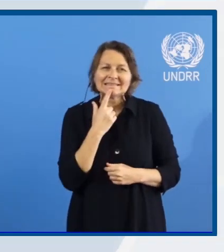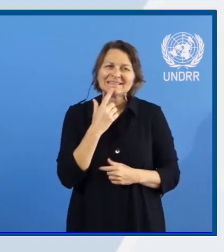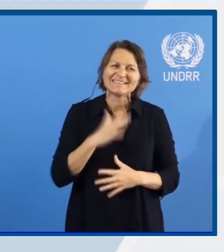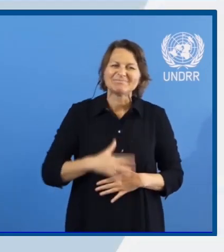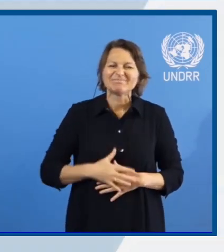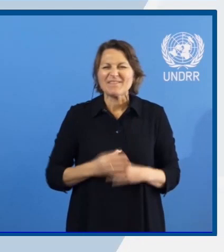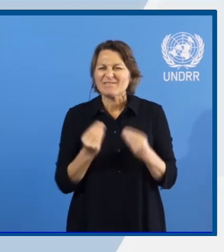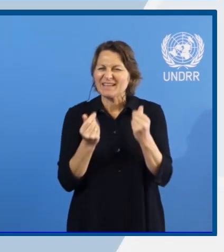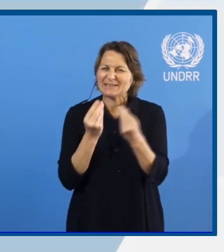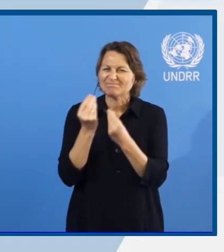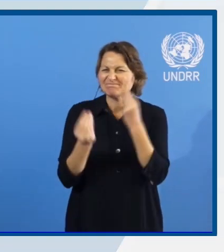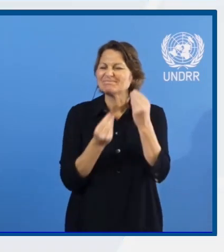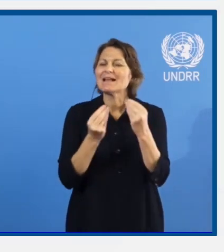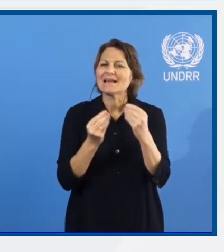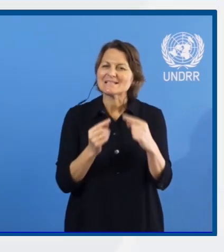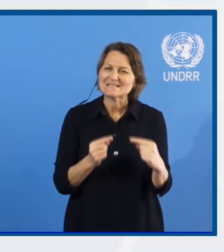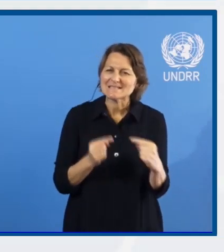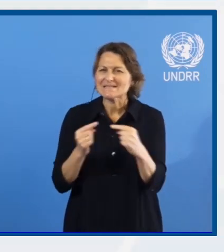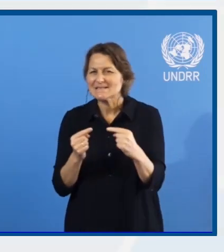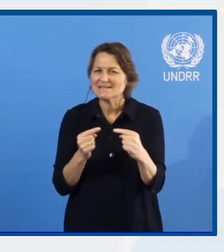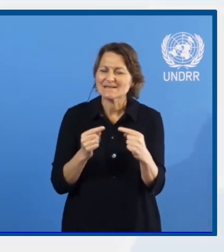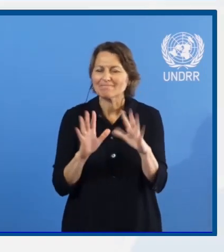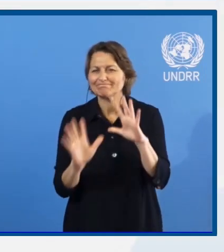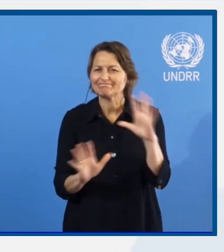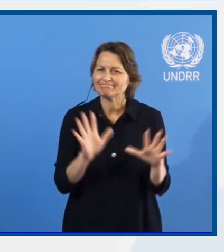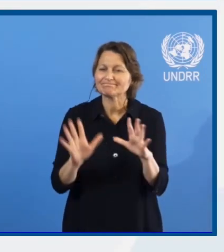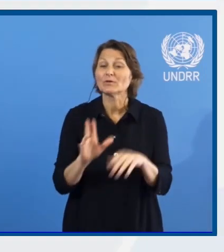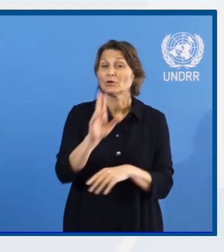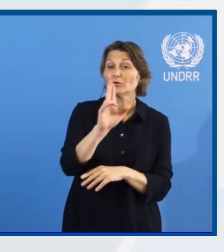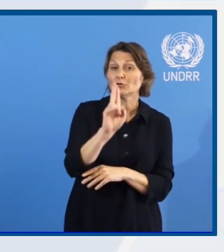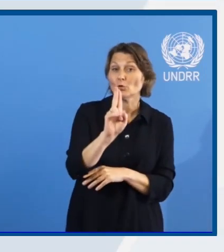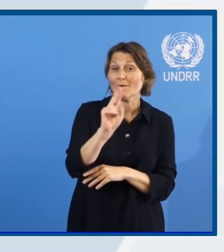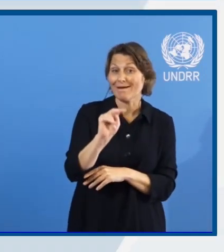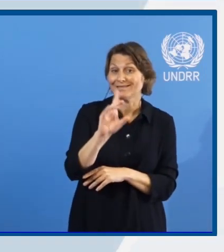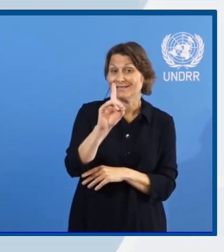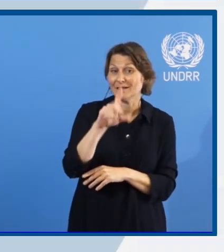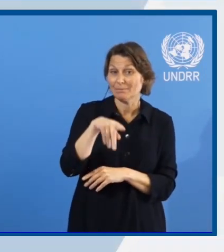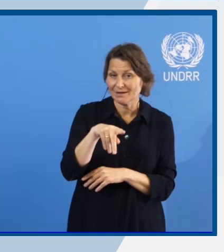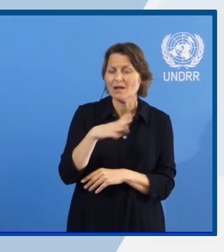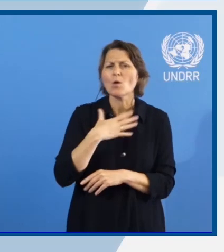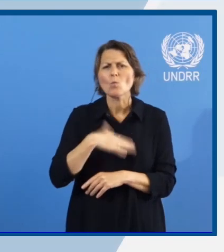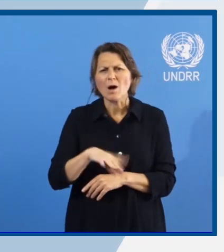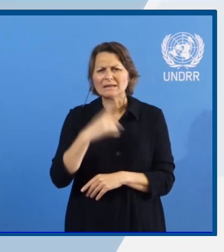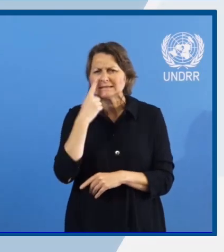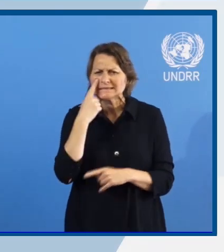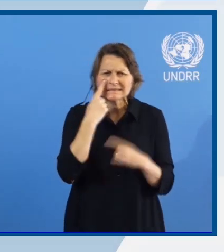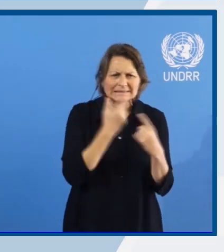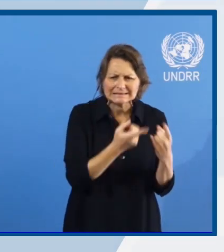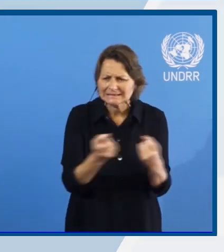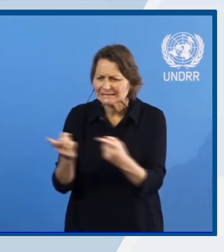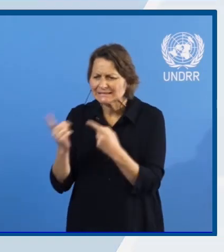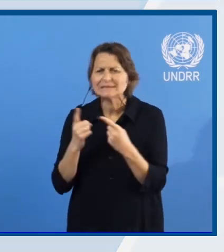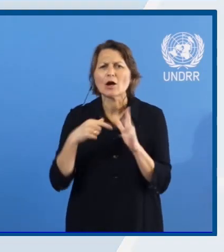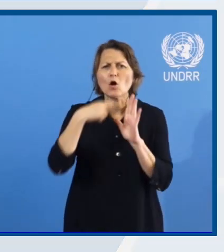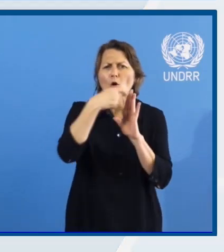UNDP have brought up, is to find so-called bankable projects where the private sector really takes an interest.